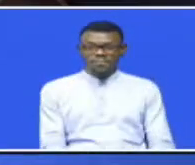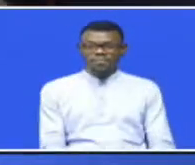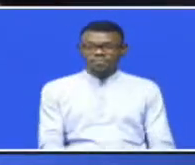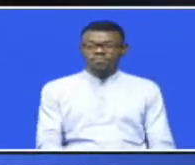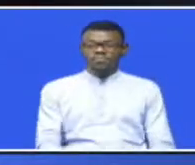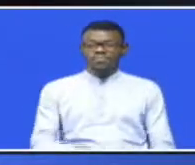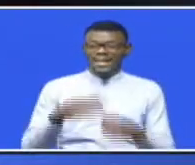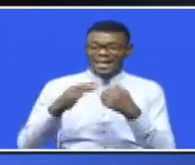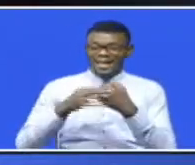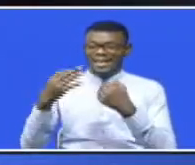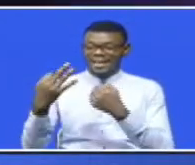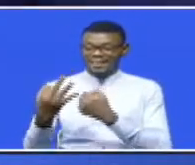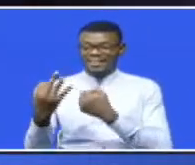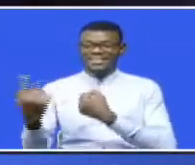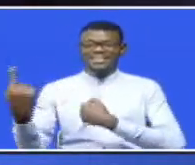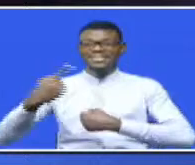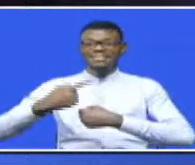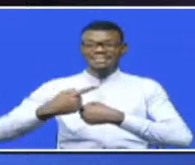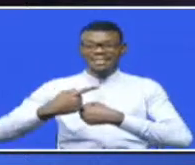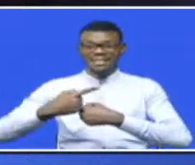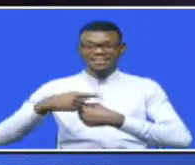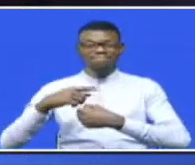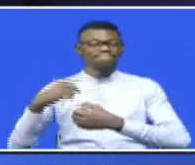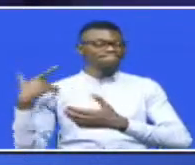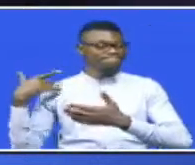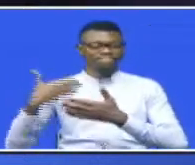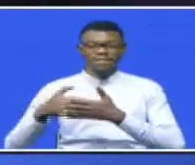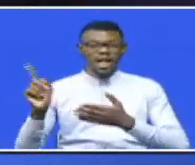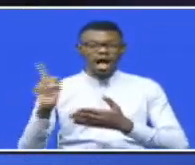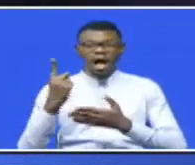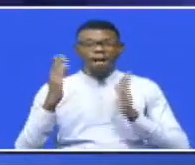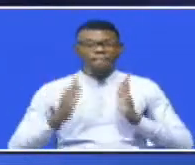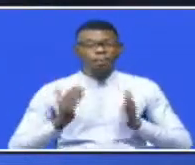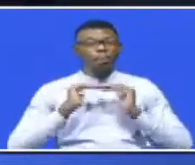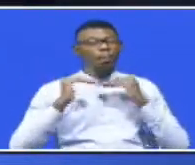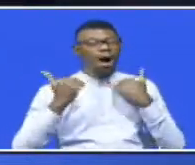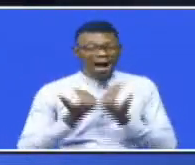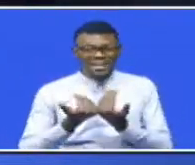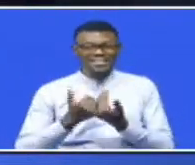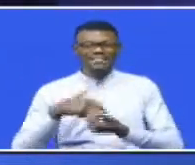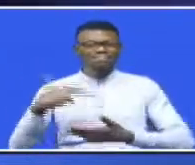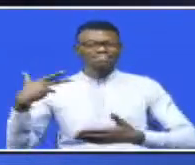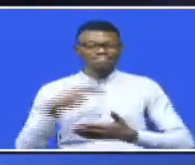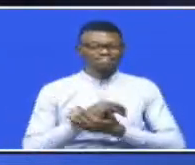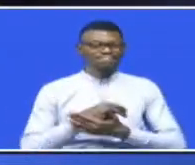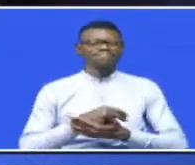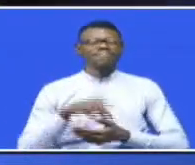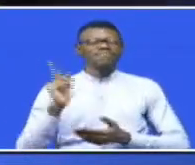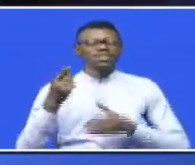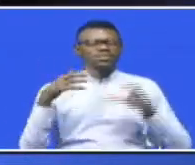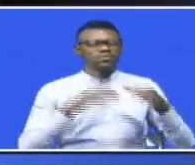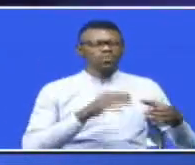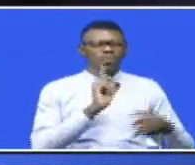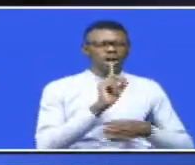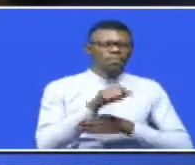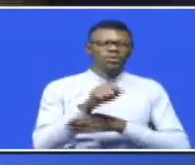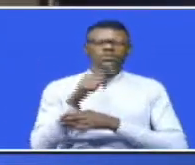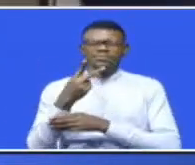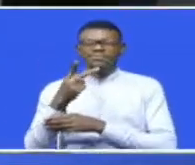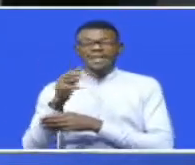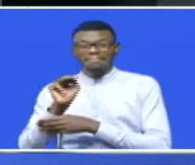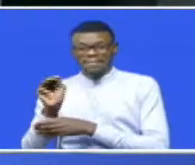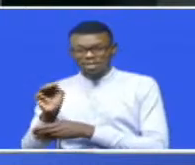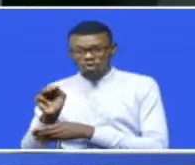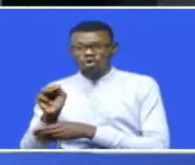83 days since the first person in the world got the COVID-19 vaccine, the first batch, 1.02 million doses of